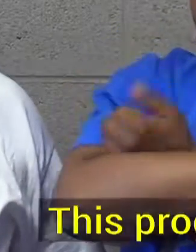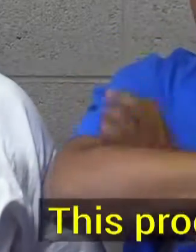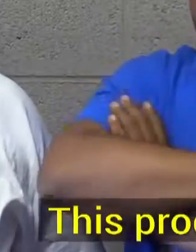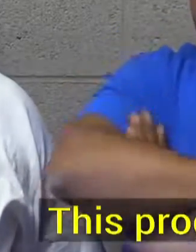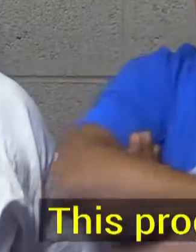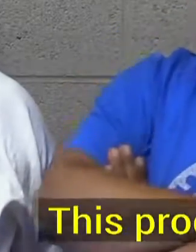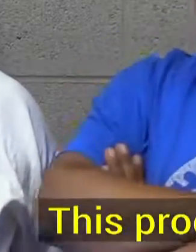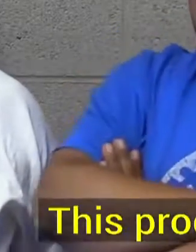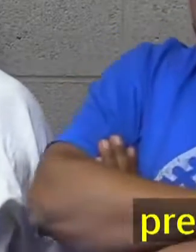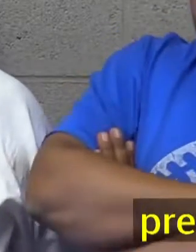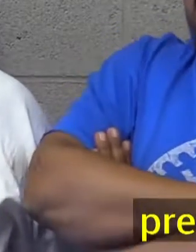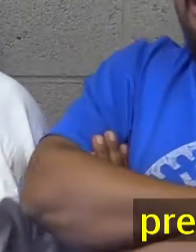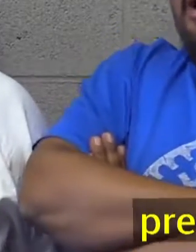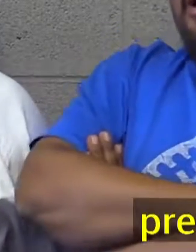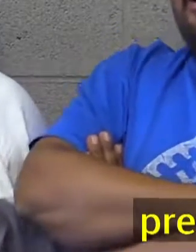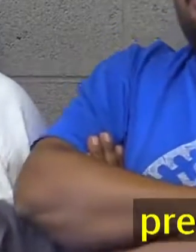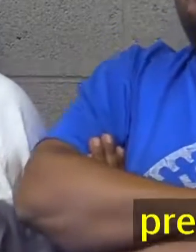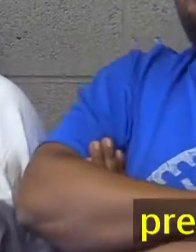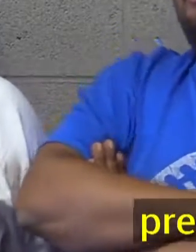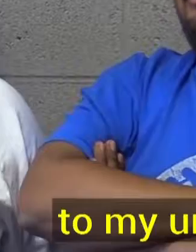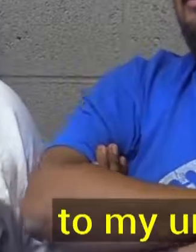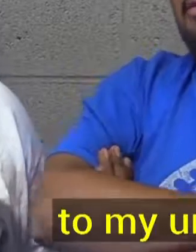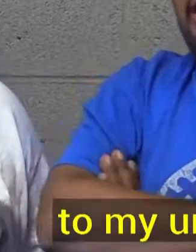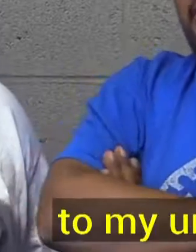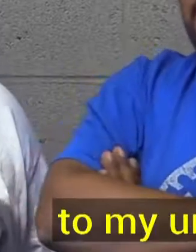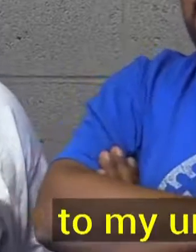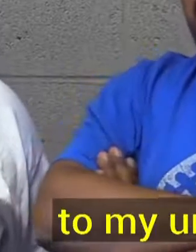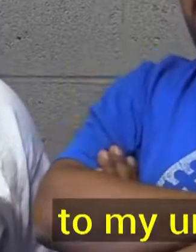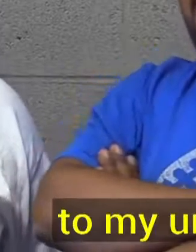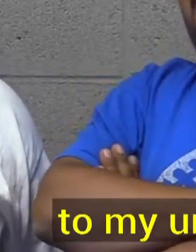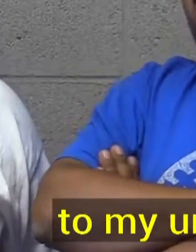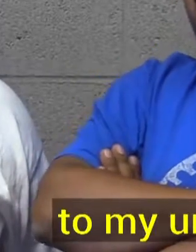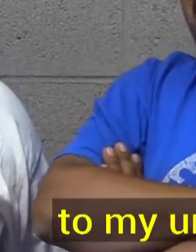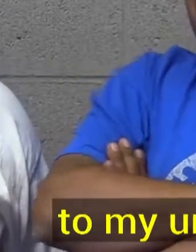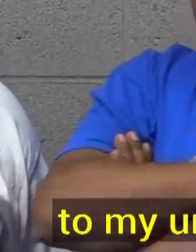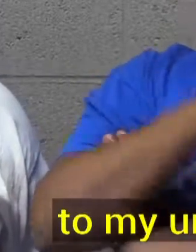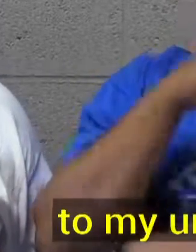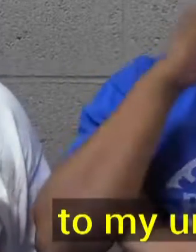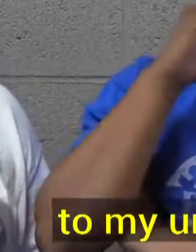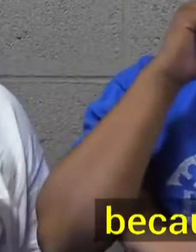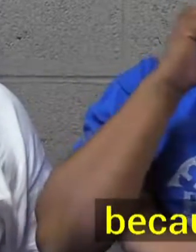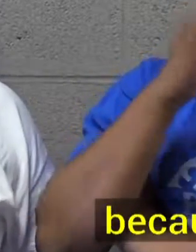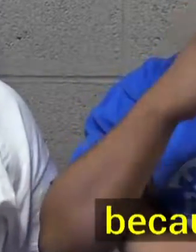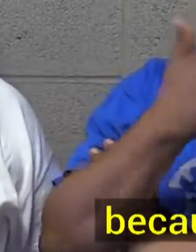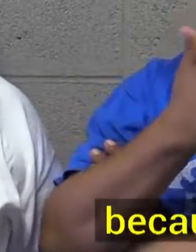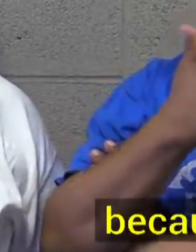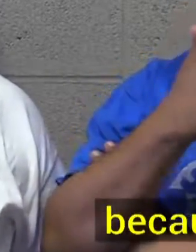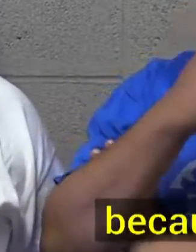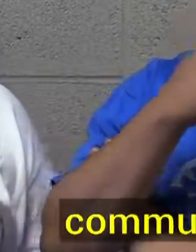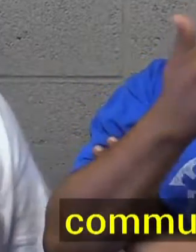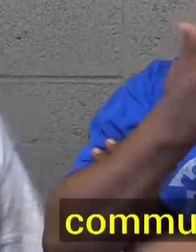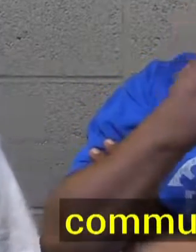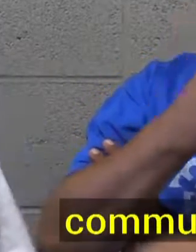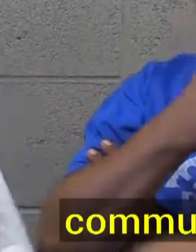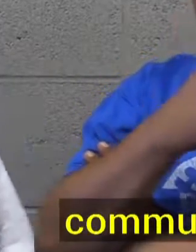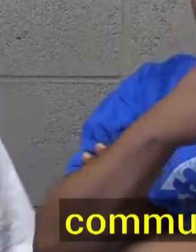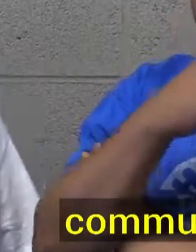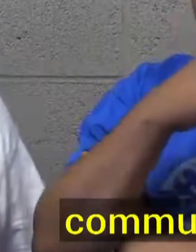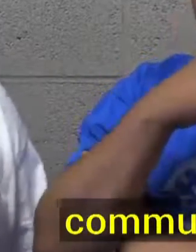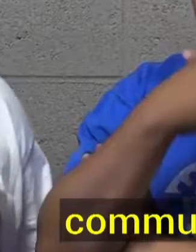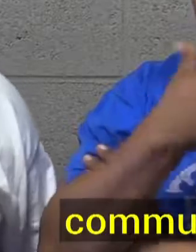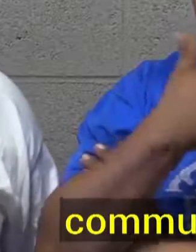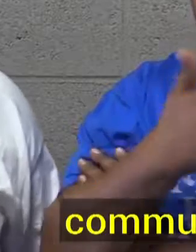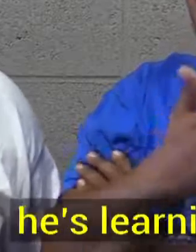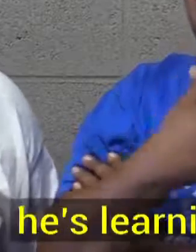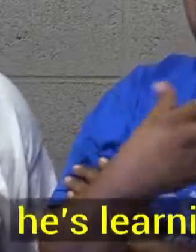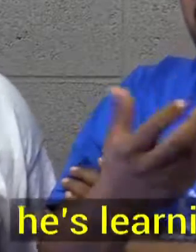this program is doing pretty good, to my understanding, that because we are communicating